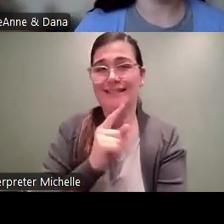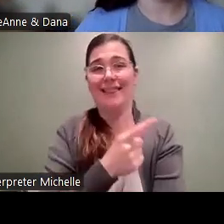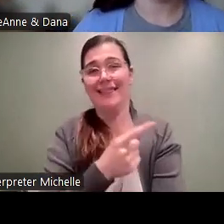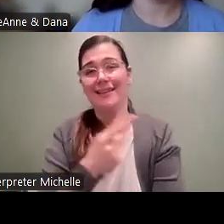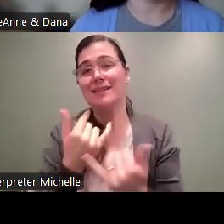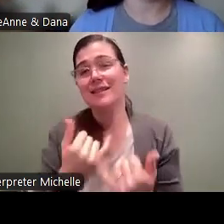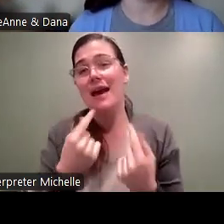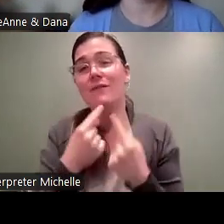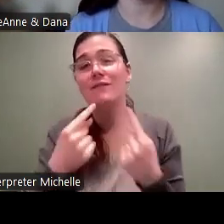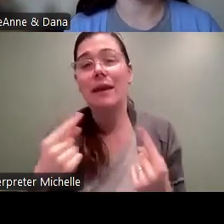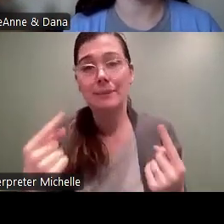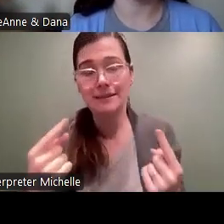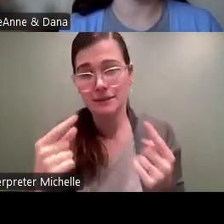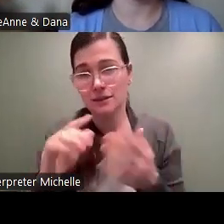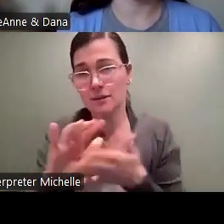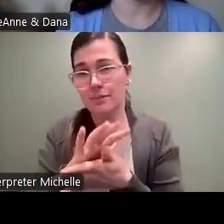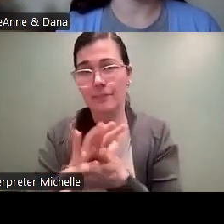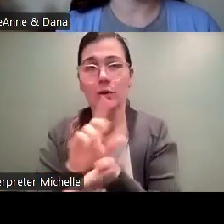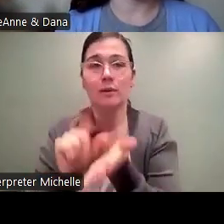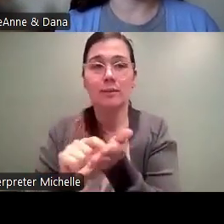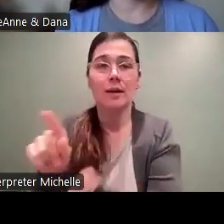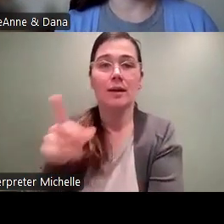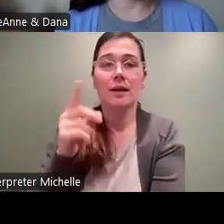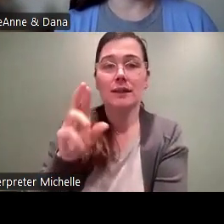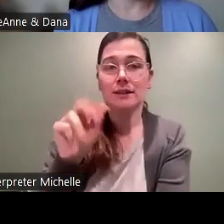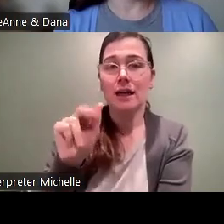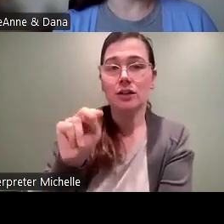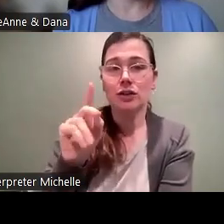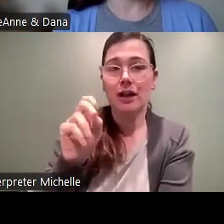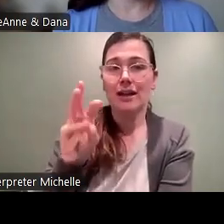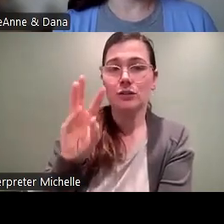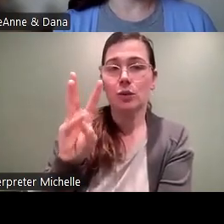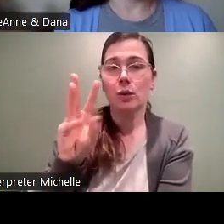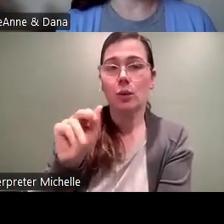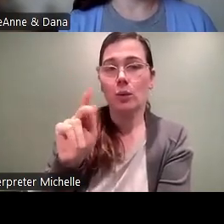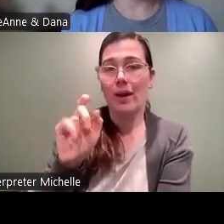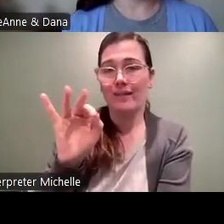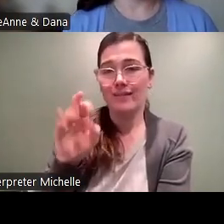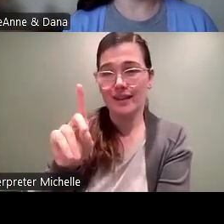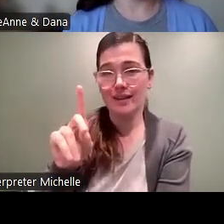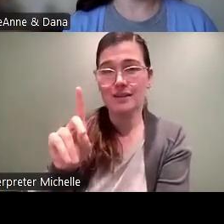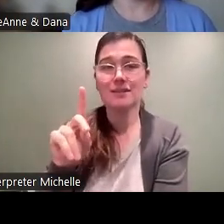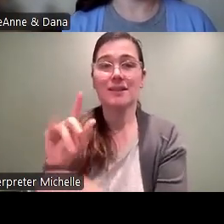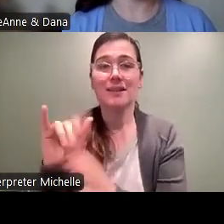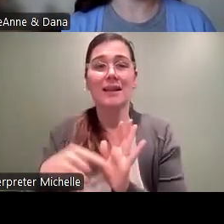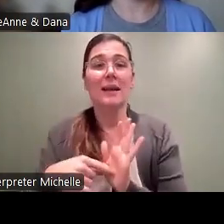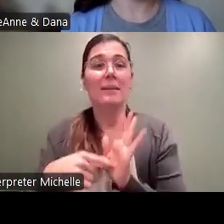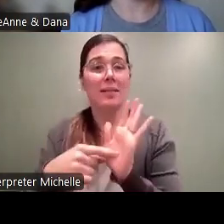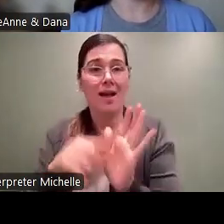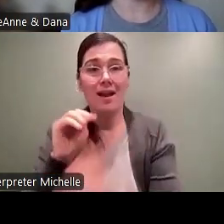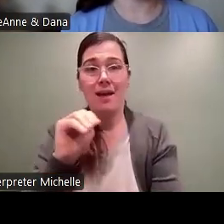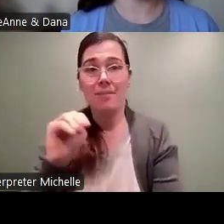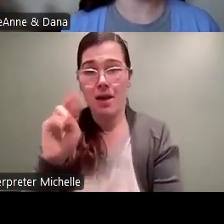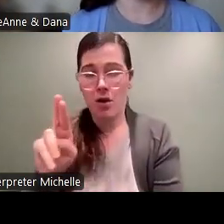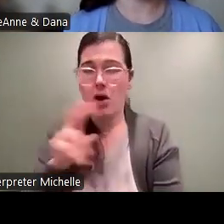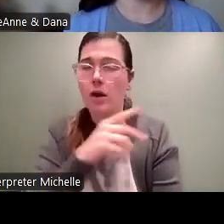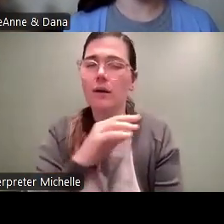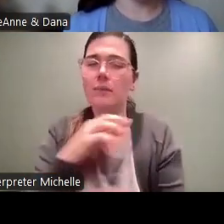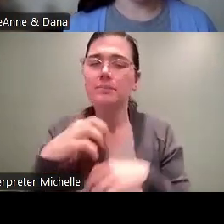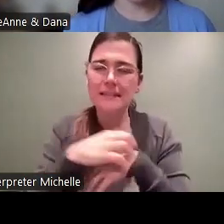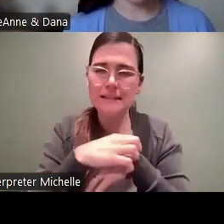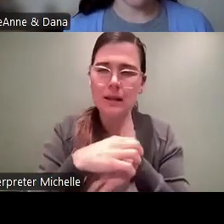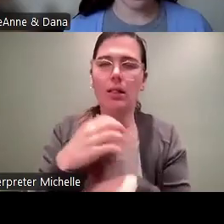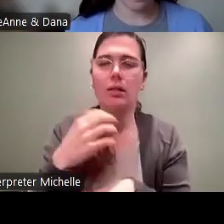famous paper published by Dr. Andrew Wakefield in The Lancet that implied that the MMR, right, that's measles, mumps, and rubella vaccine